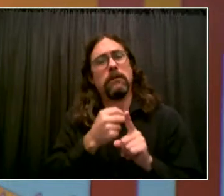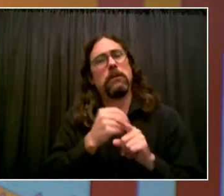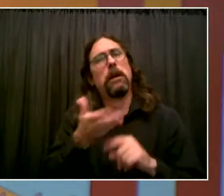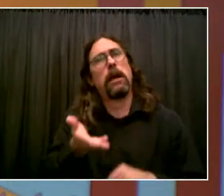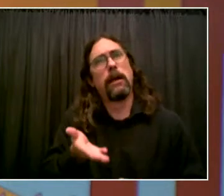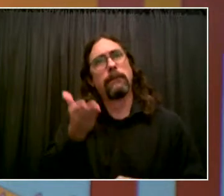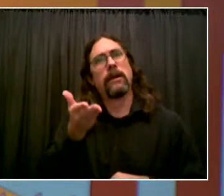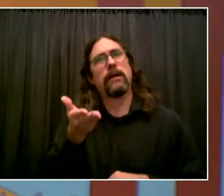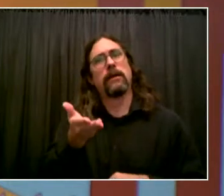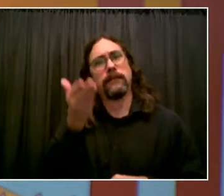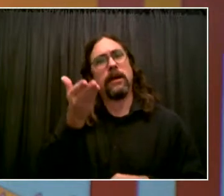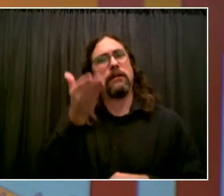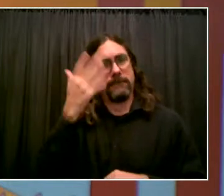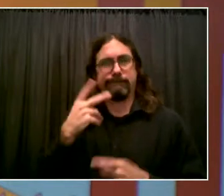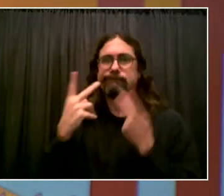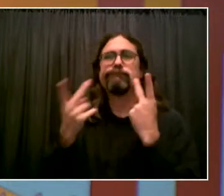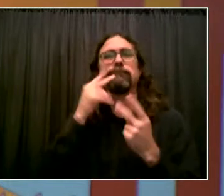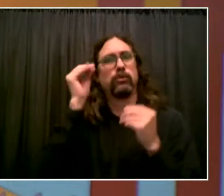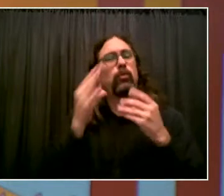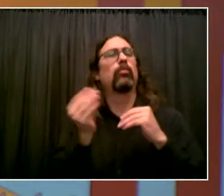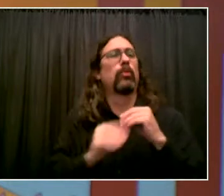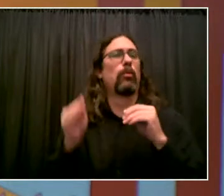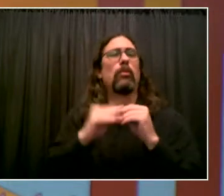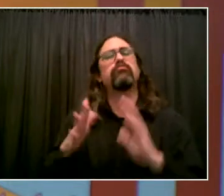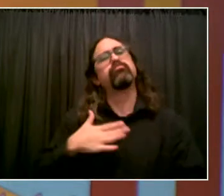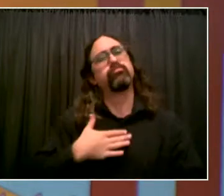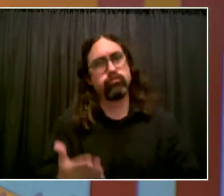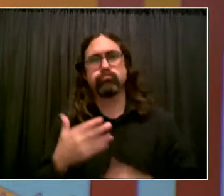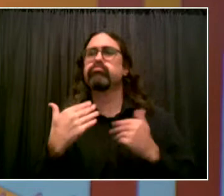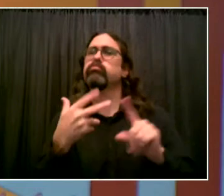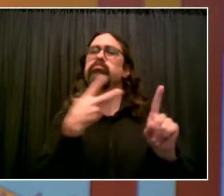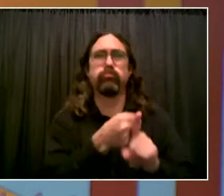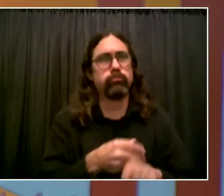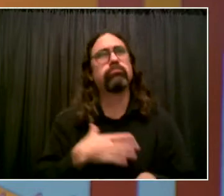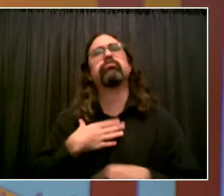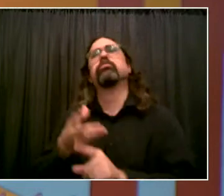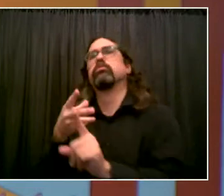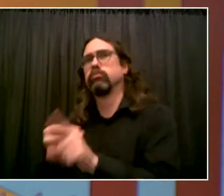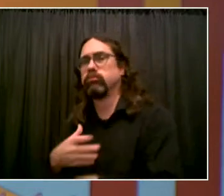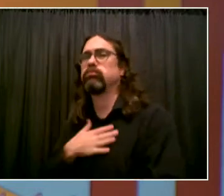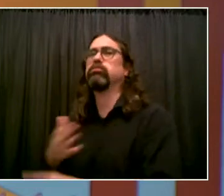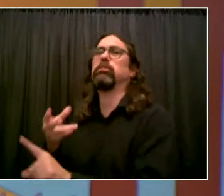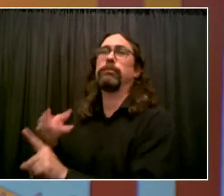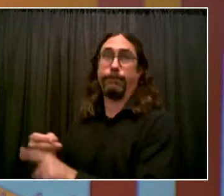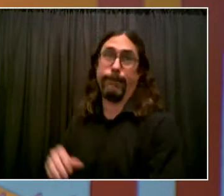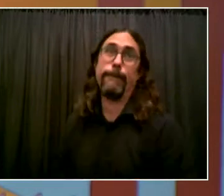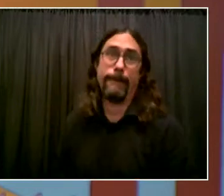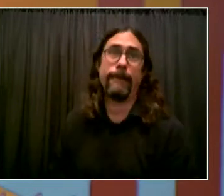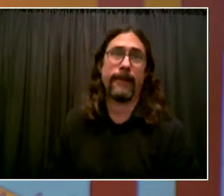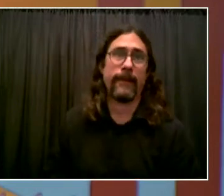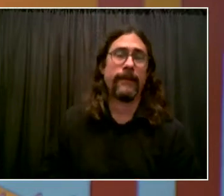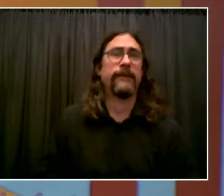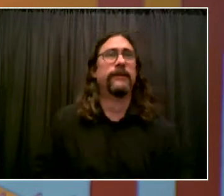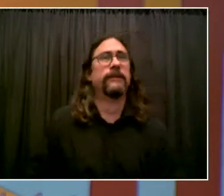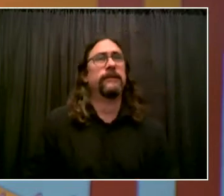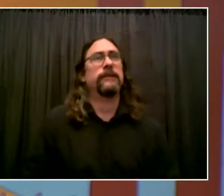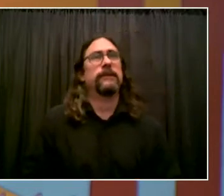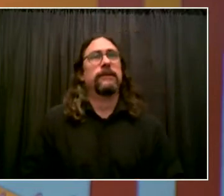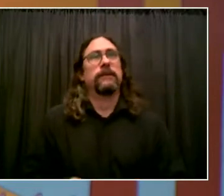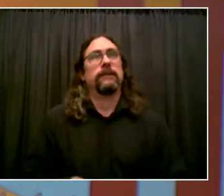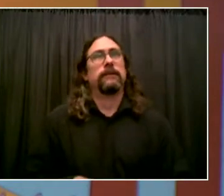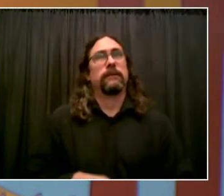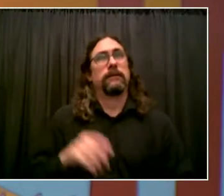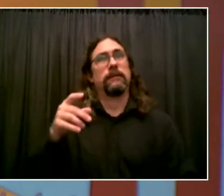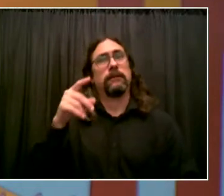on the teaching core numbers for next Monday. That's what I'm seeing so far. But go ahead, Chancellor, why don't you add?